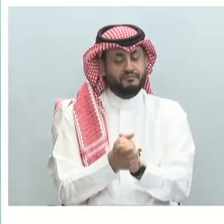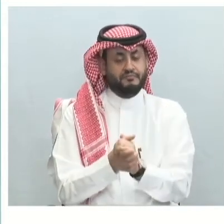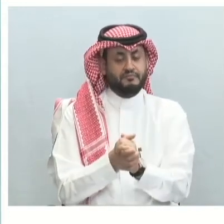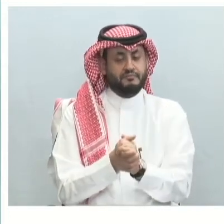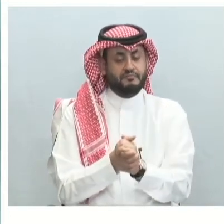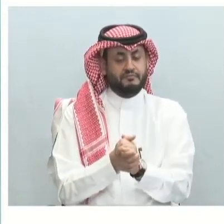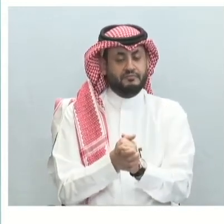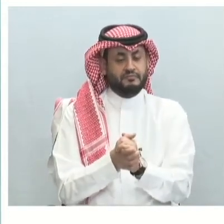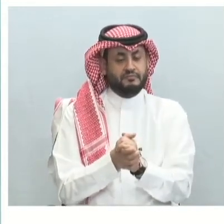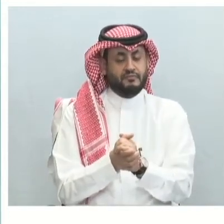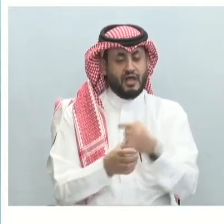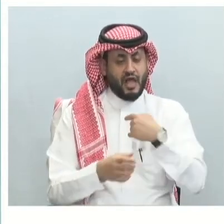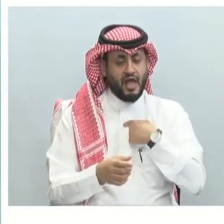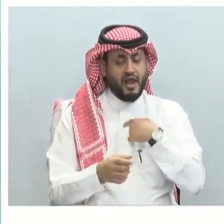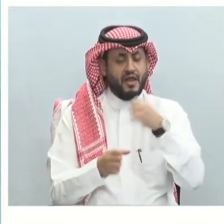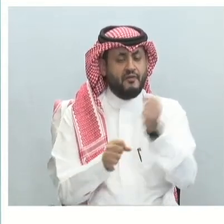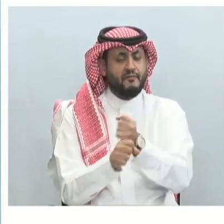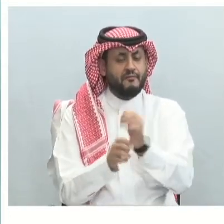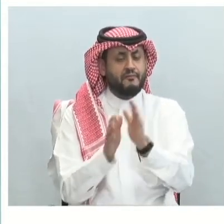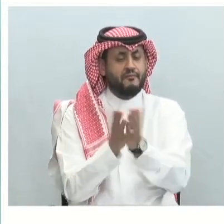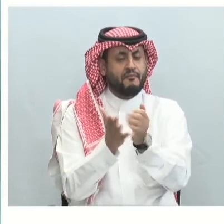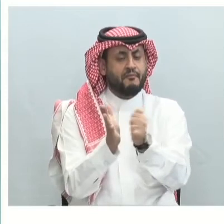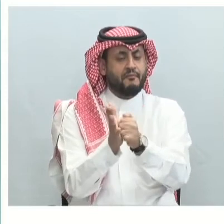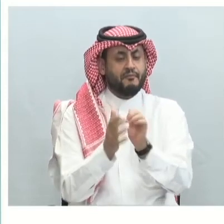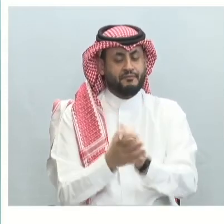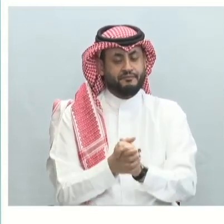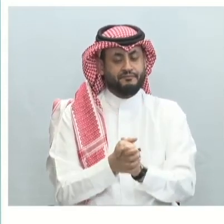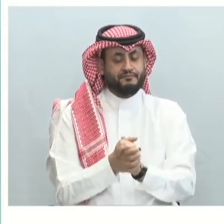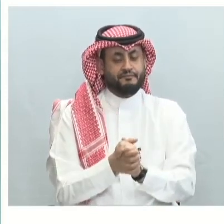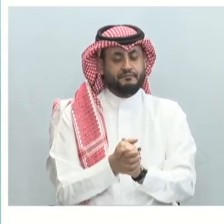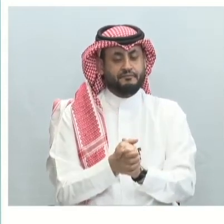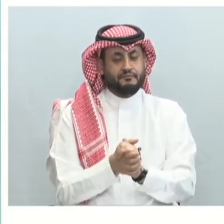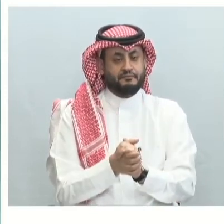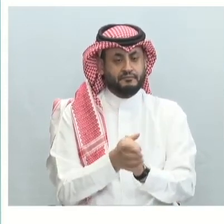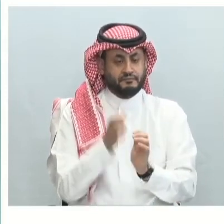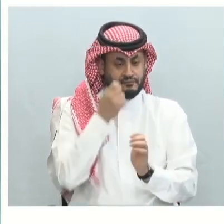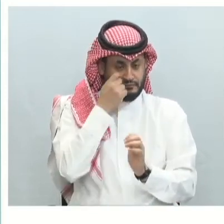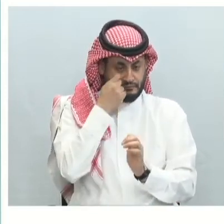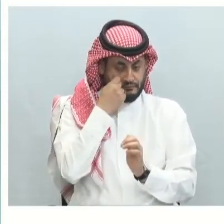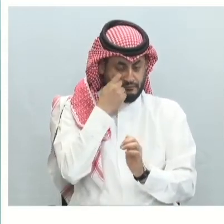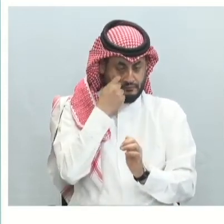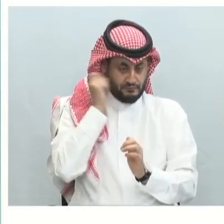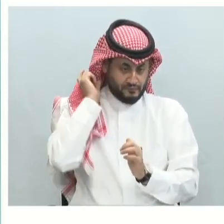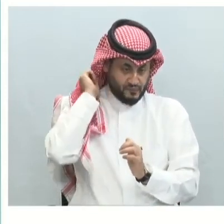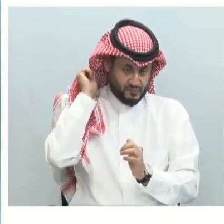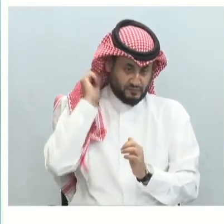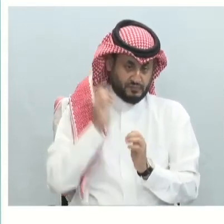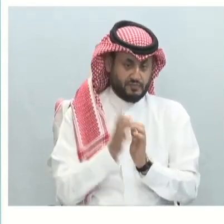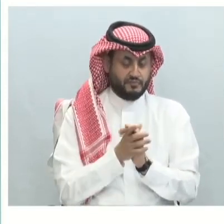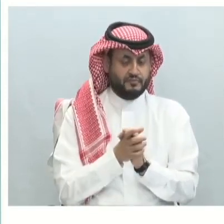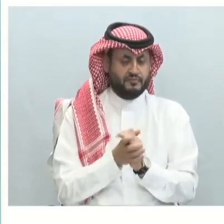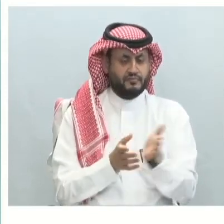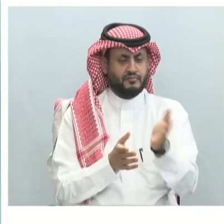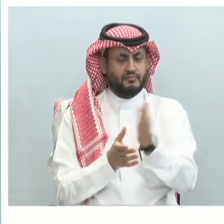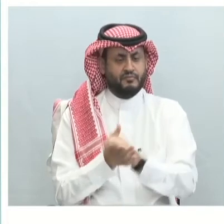it's true. I'm doing what? My homework. I'm doing my homework. Excellent. Now, what